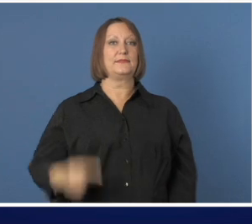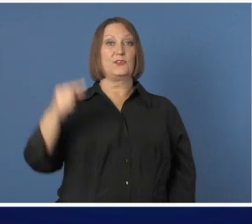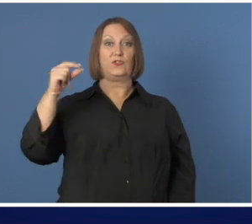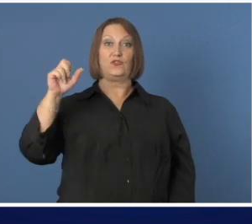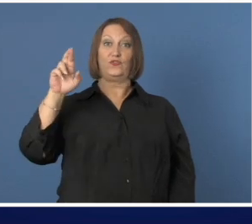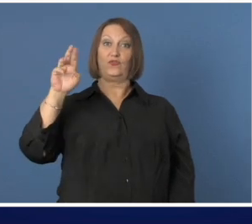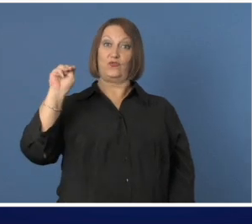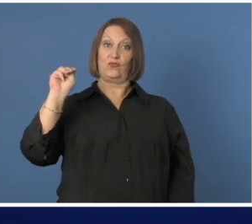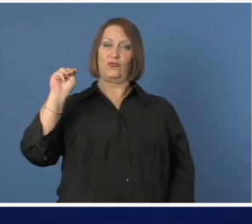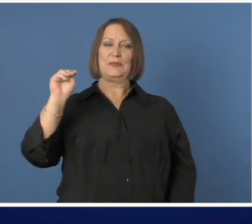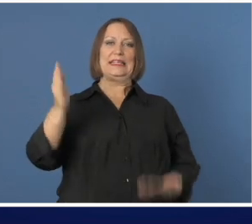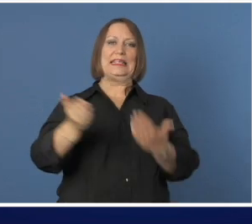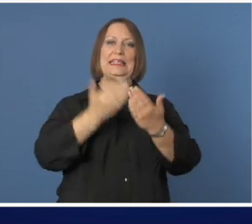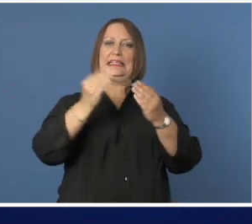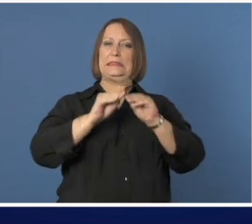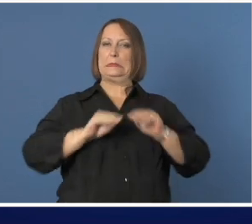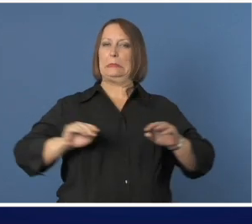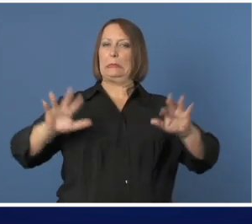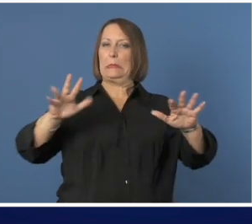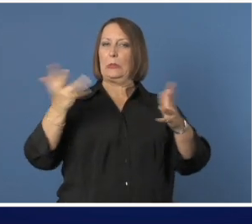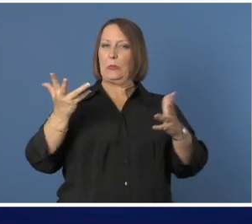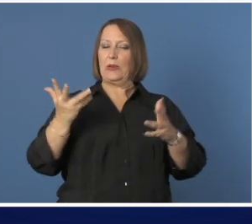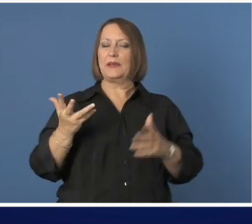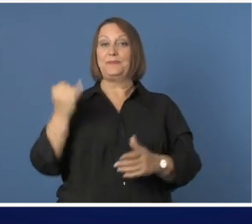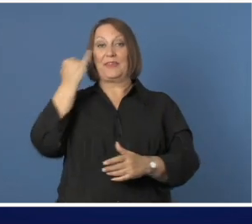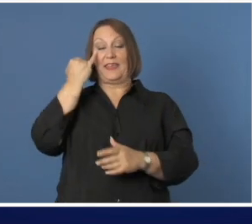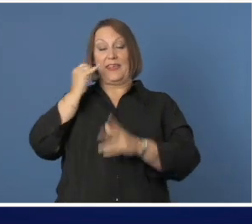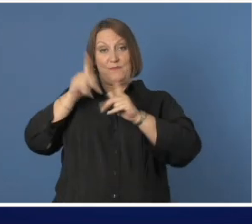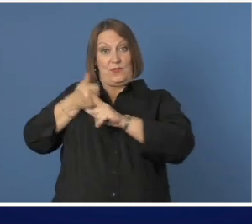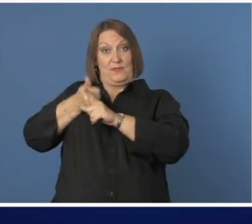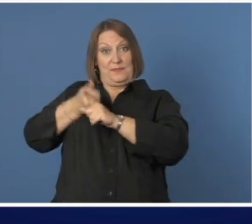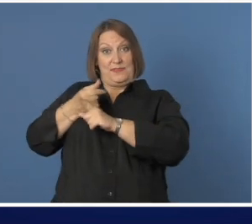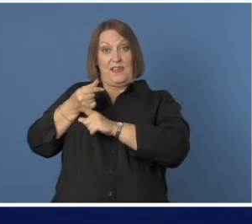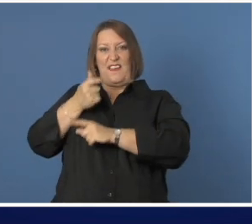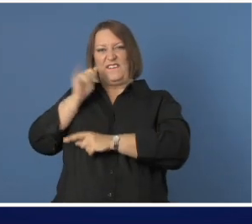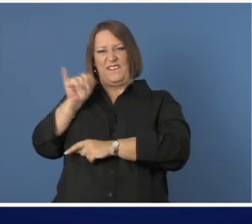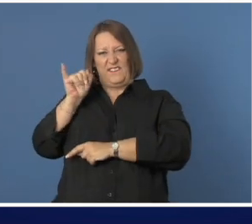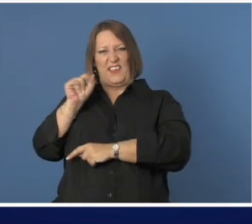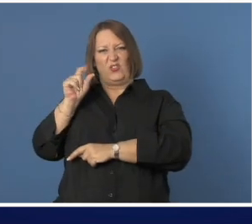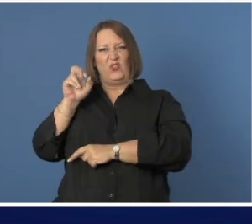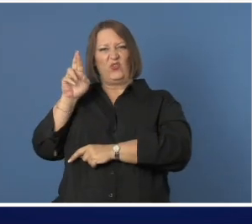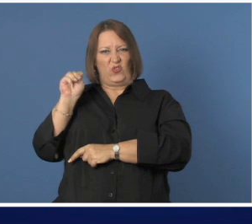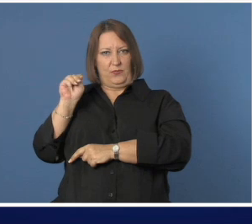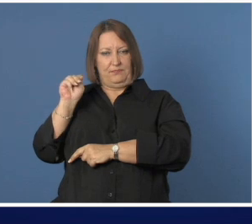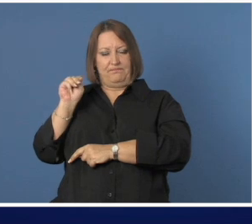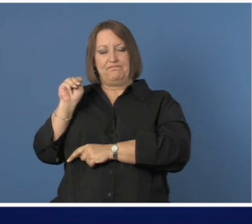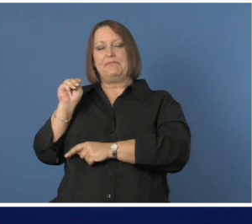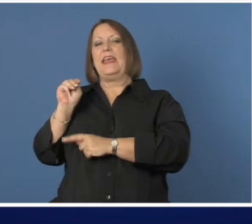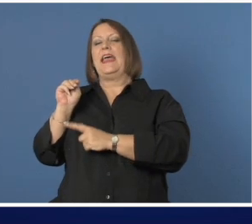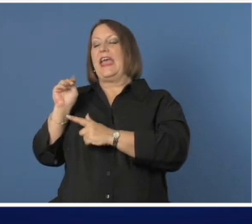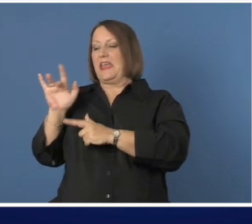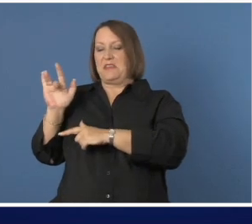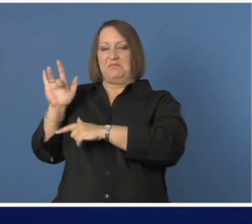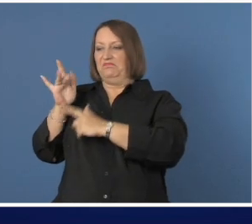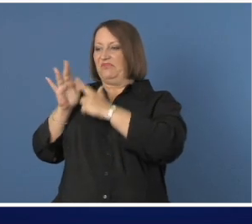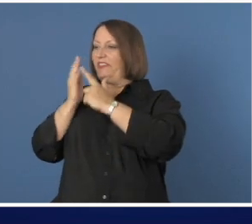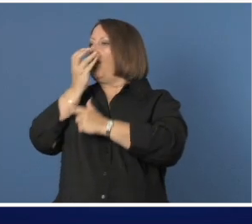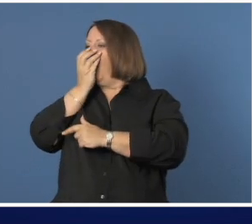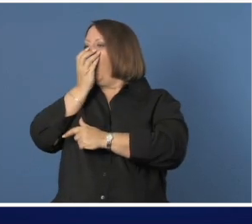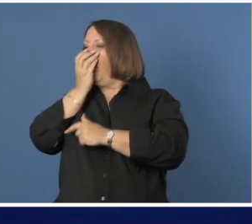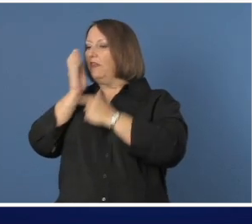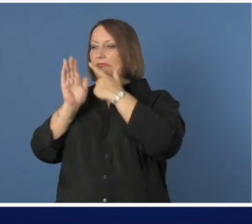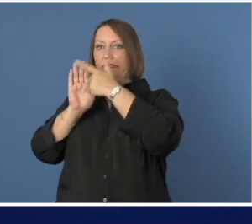germs are often spread when a person touches something that is contaminated with germs and then touches